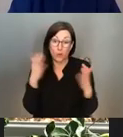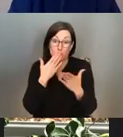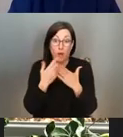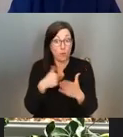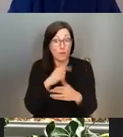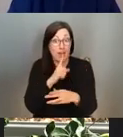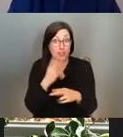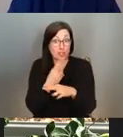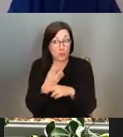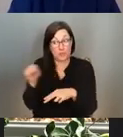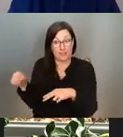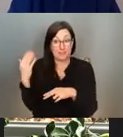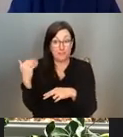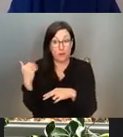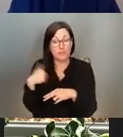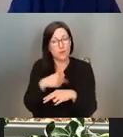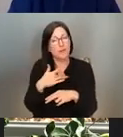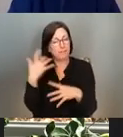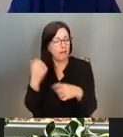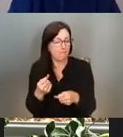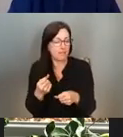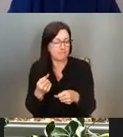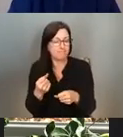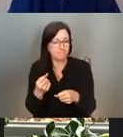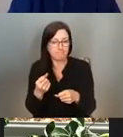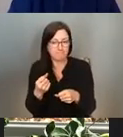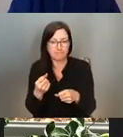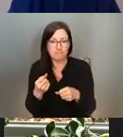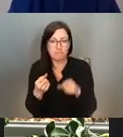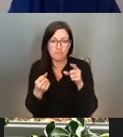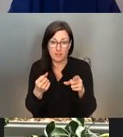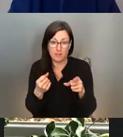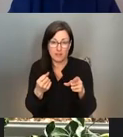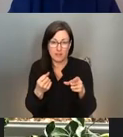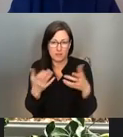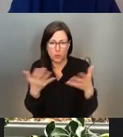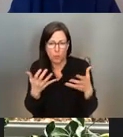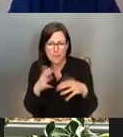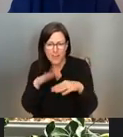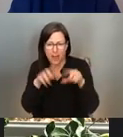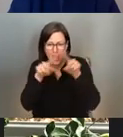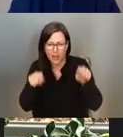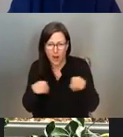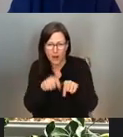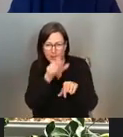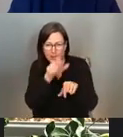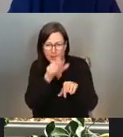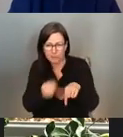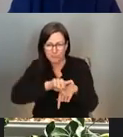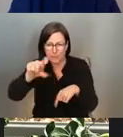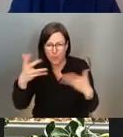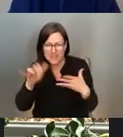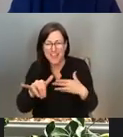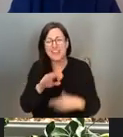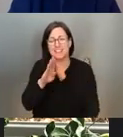this. And so we feel pretty confident. You might wonder what's on that card in the form of an X. And that's actually